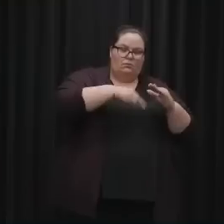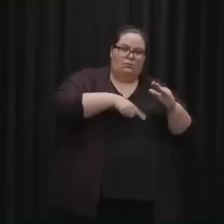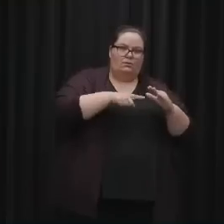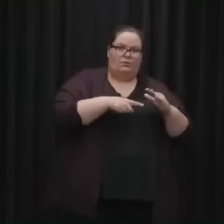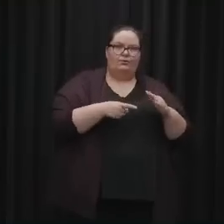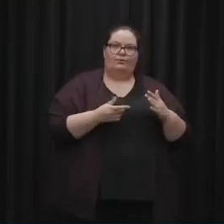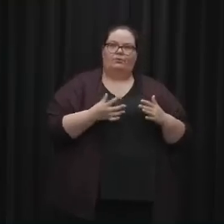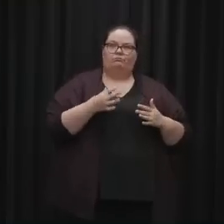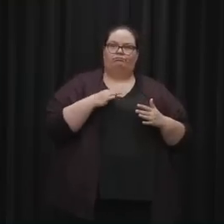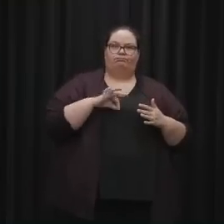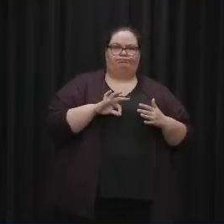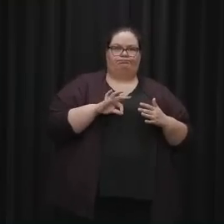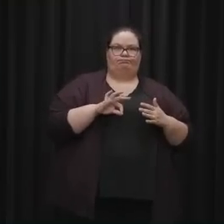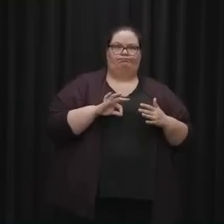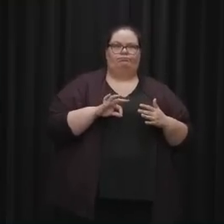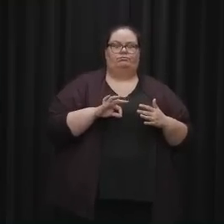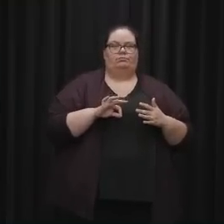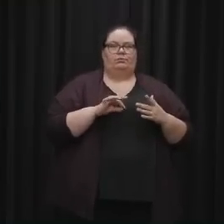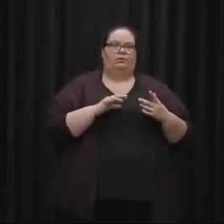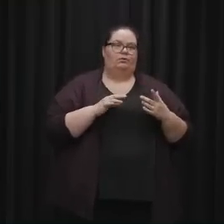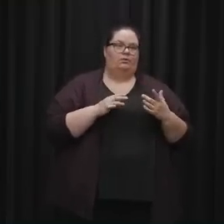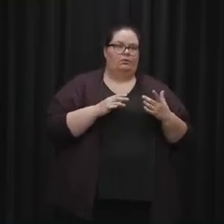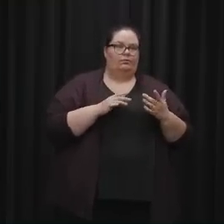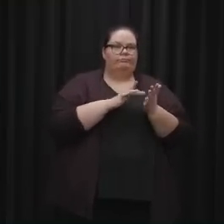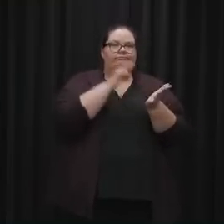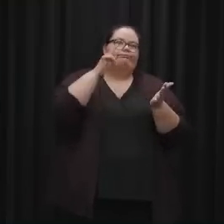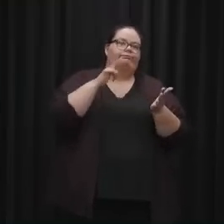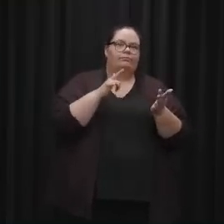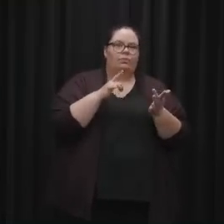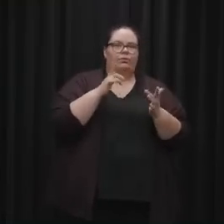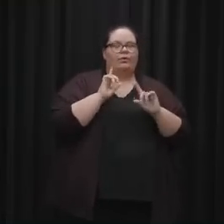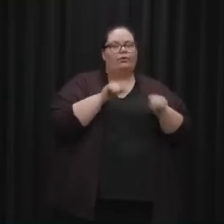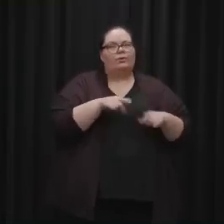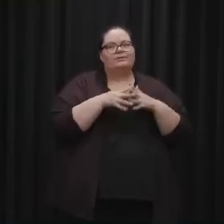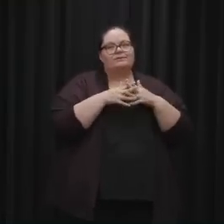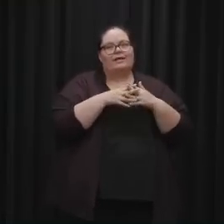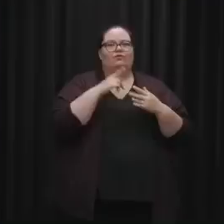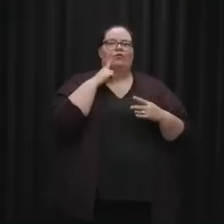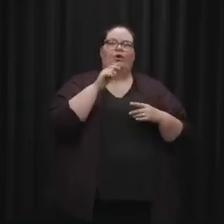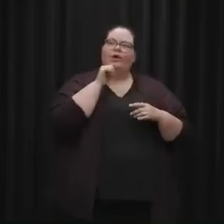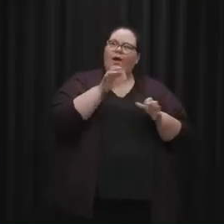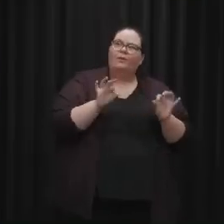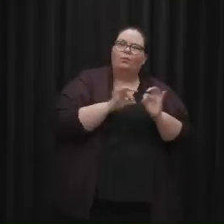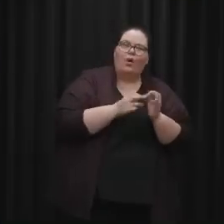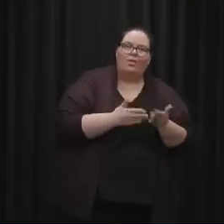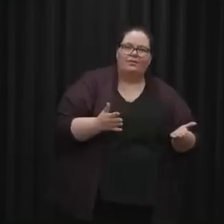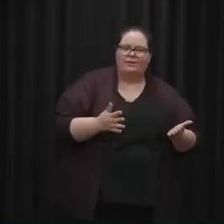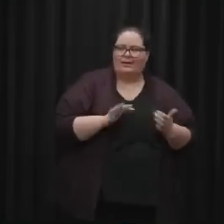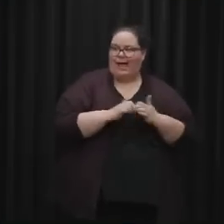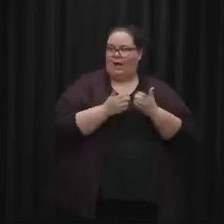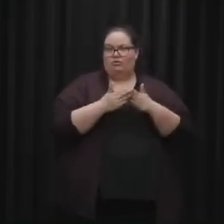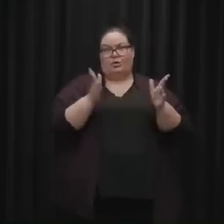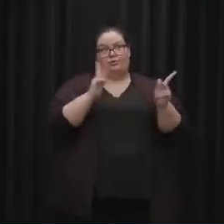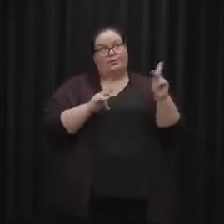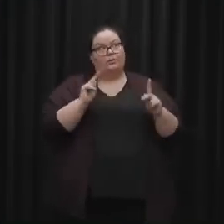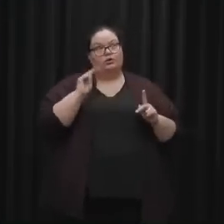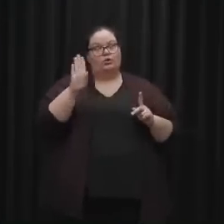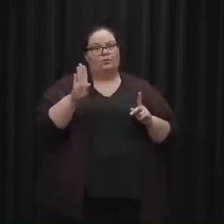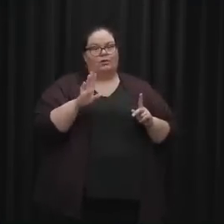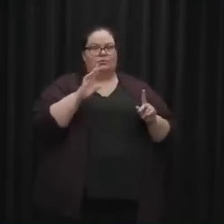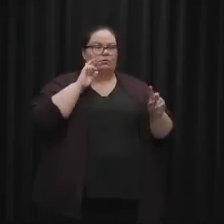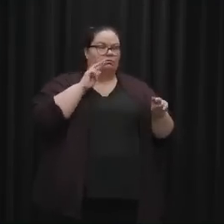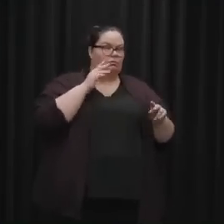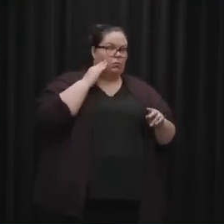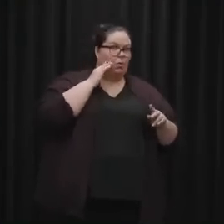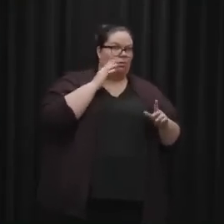and are staying in the U.S. to do non-essential activities. How can the general public be assured that this is being monitored beyond just the honor